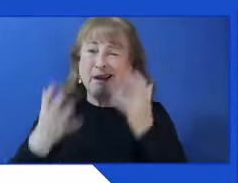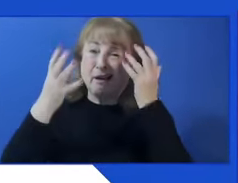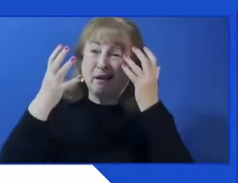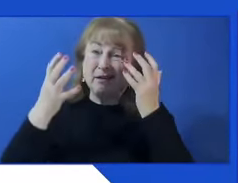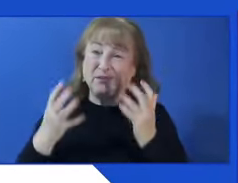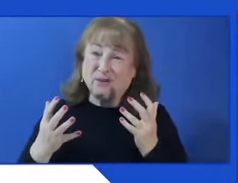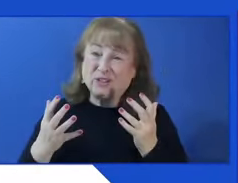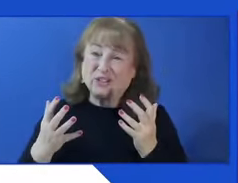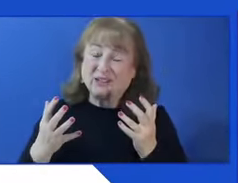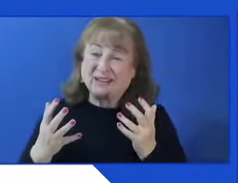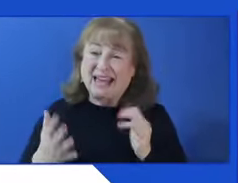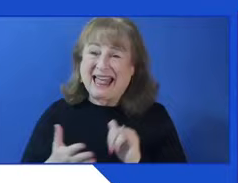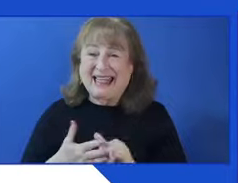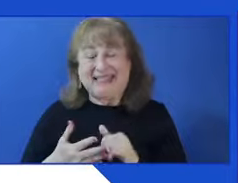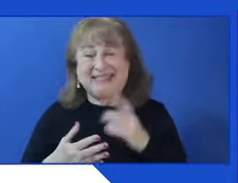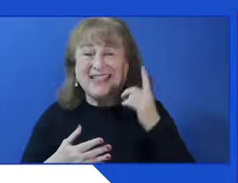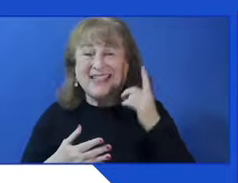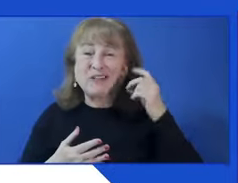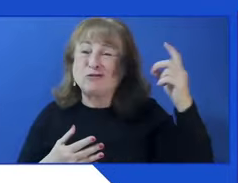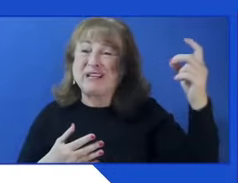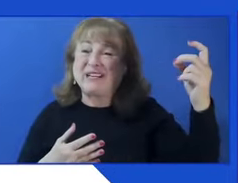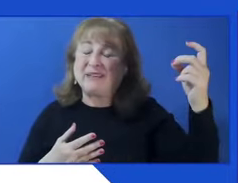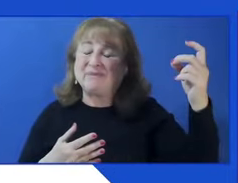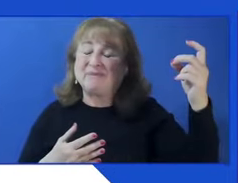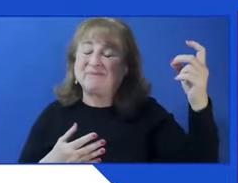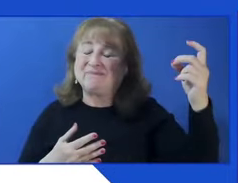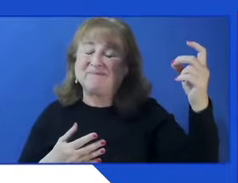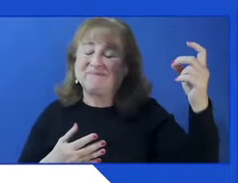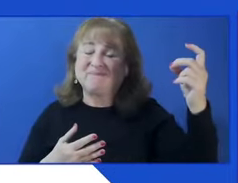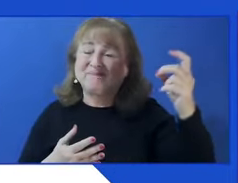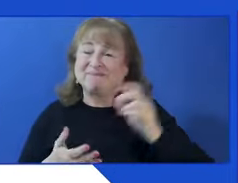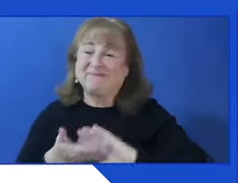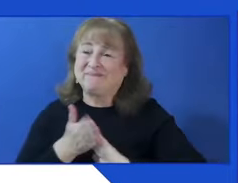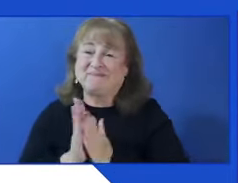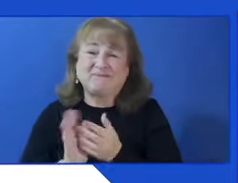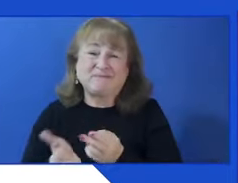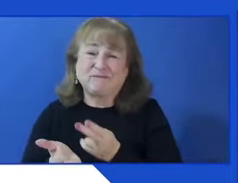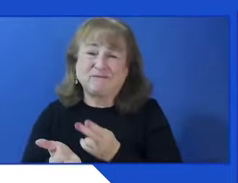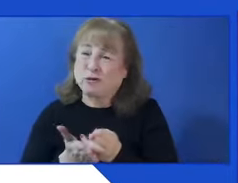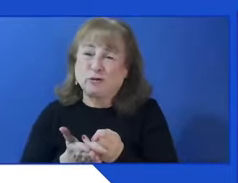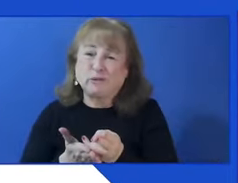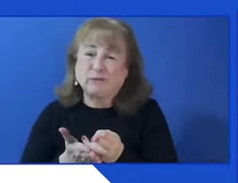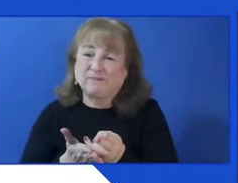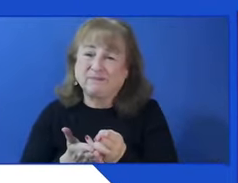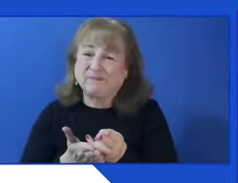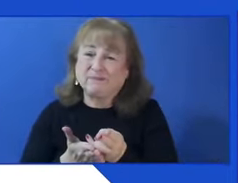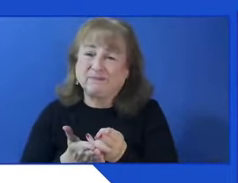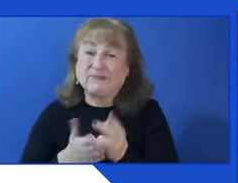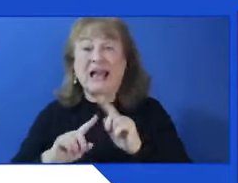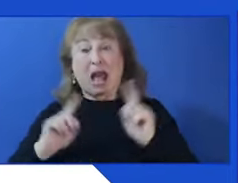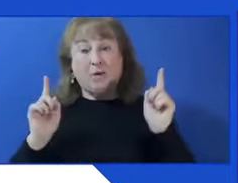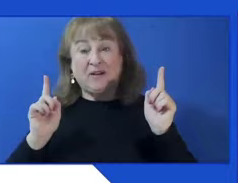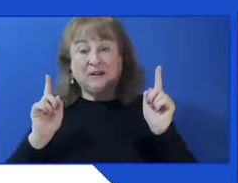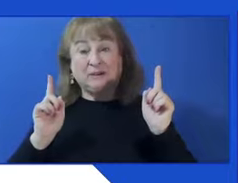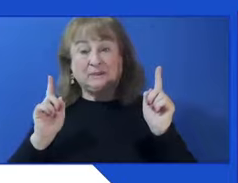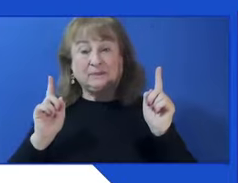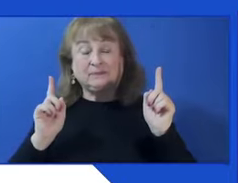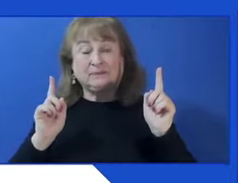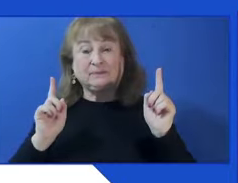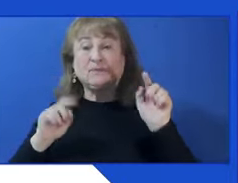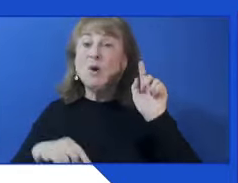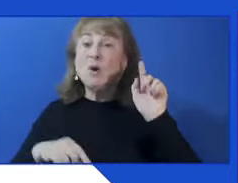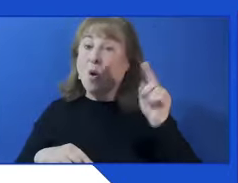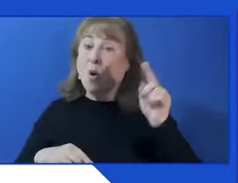Unfortunately, that dream has not yet been realized. However, one